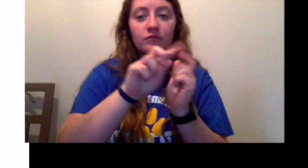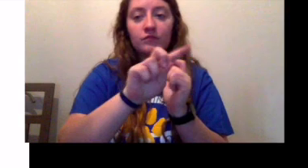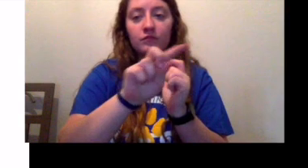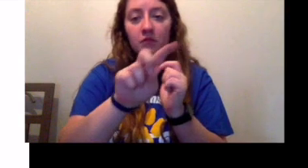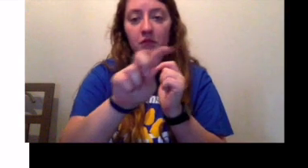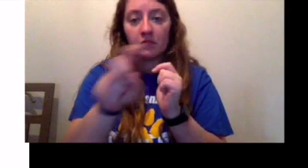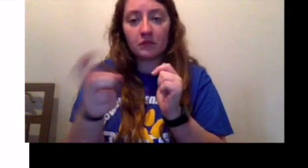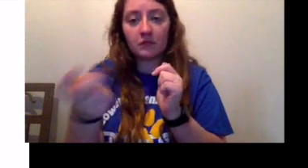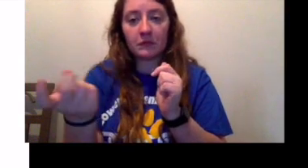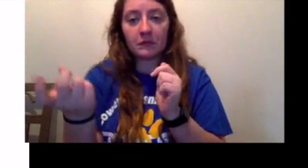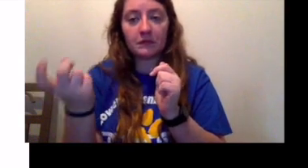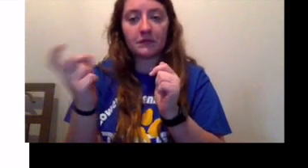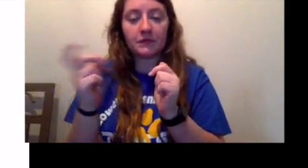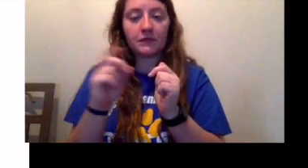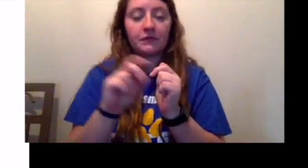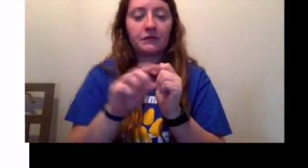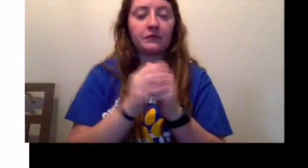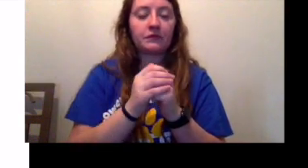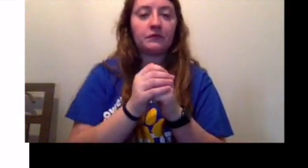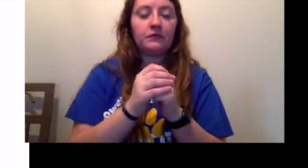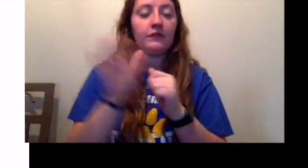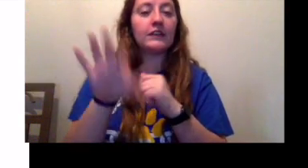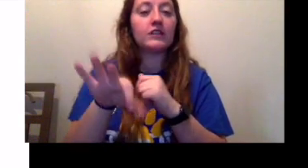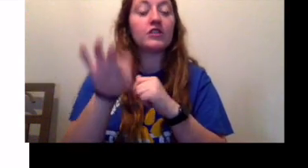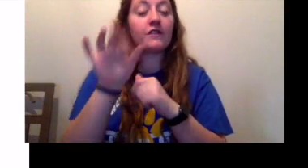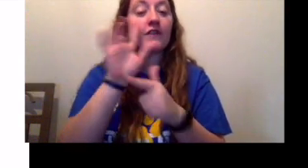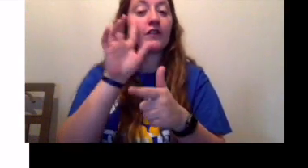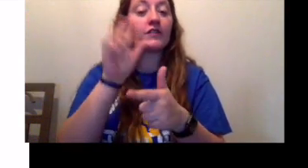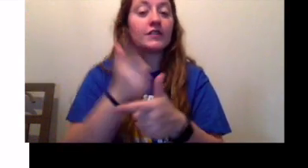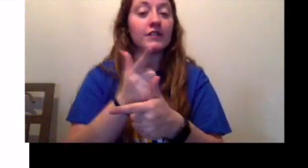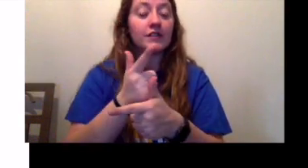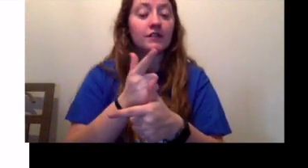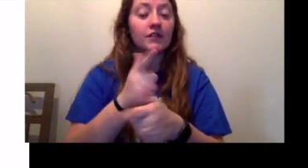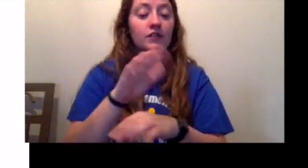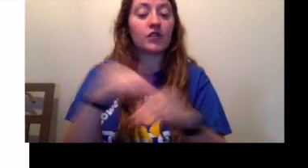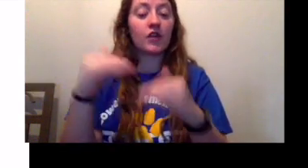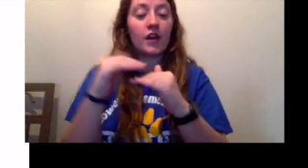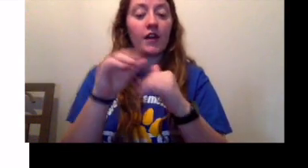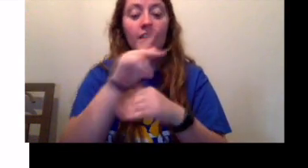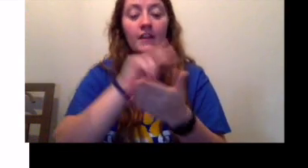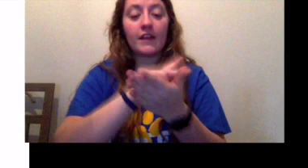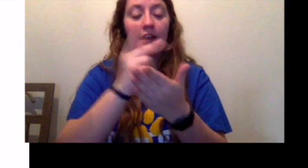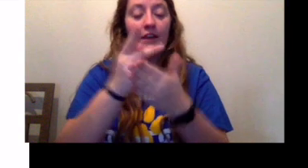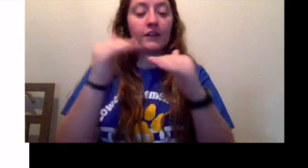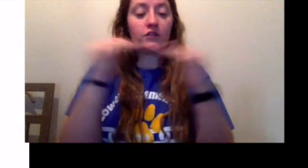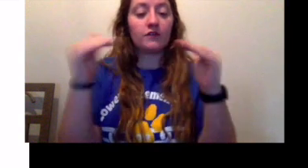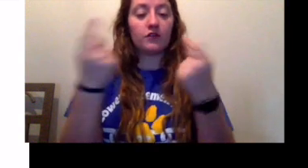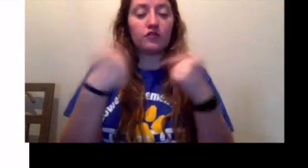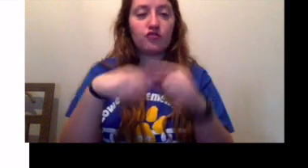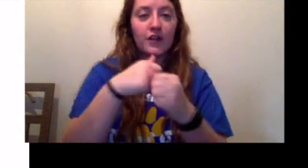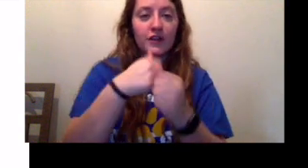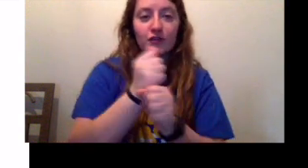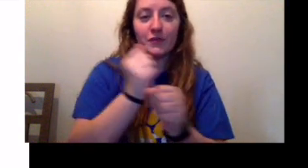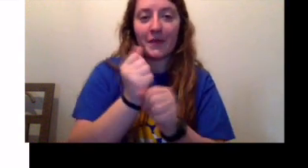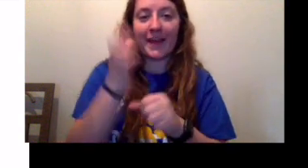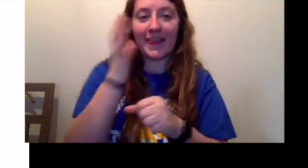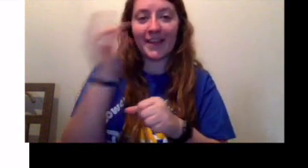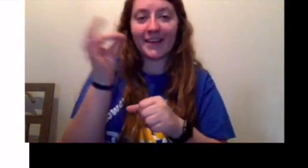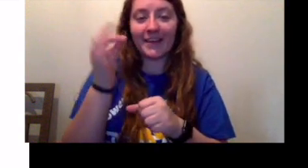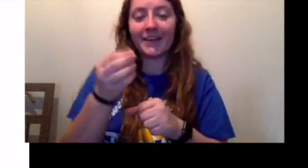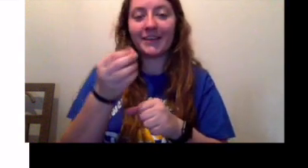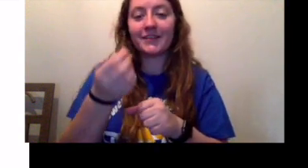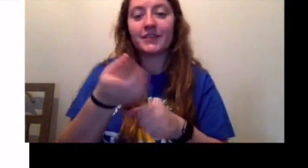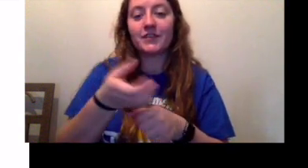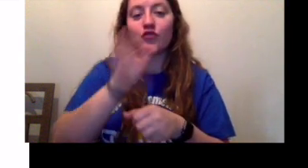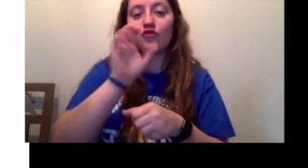curved staircase to find her sister kneeling on the kitchen floor, trying to make the gray kitten drink water from a bowl.